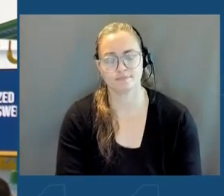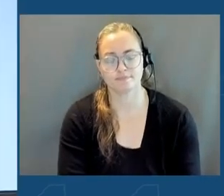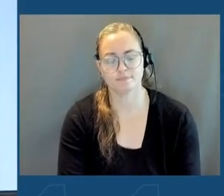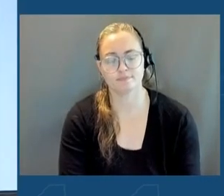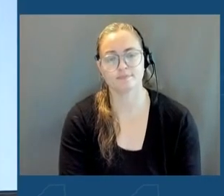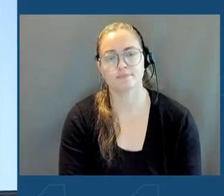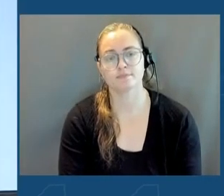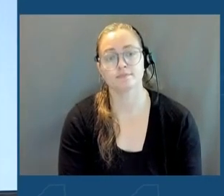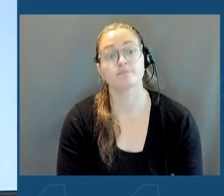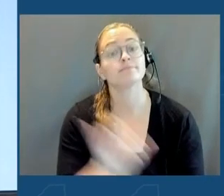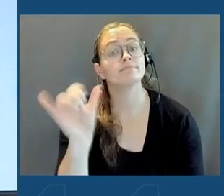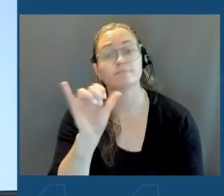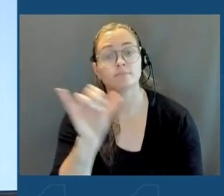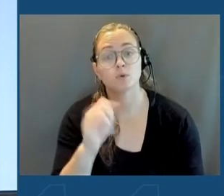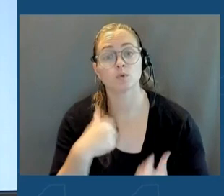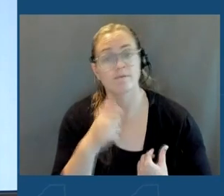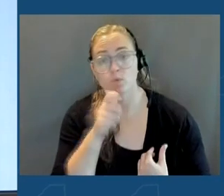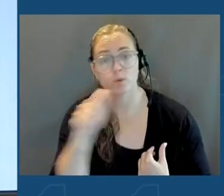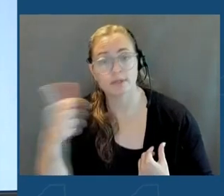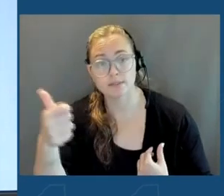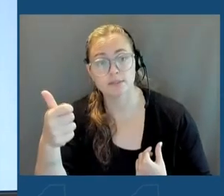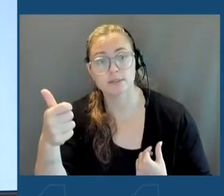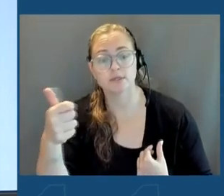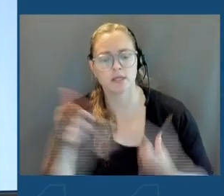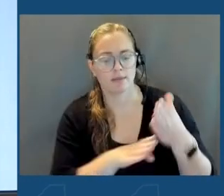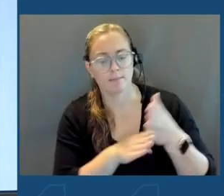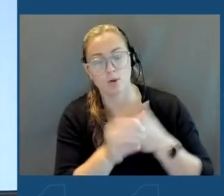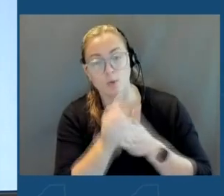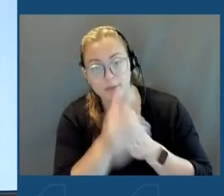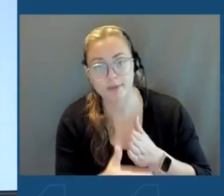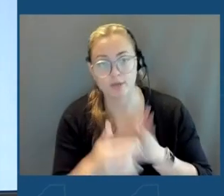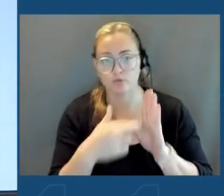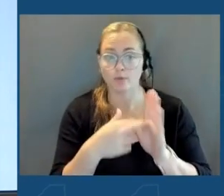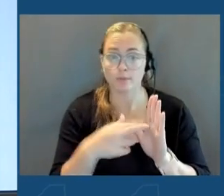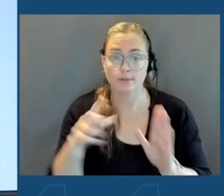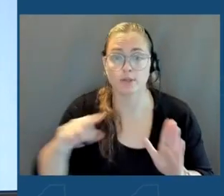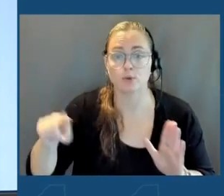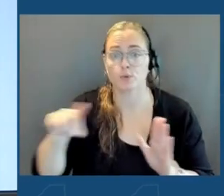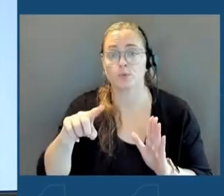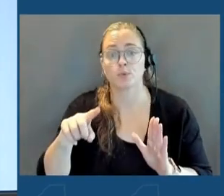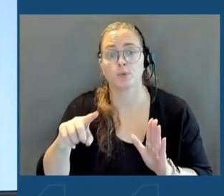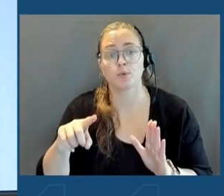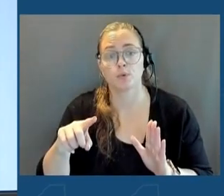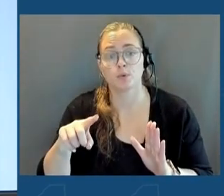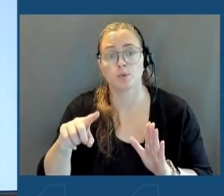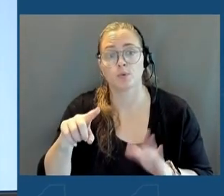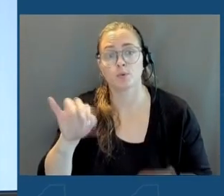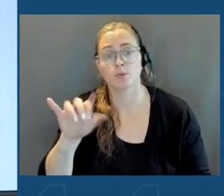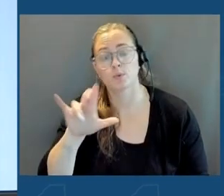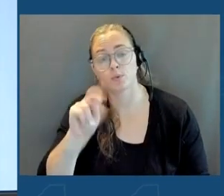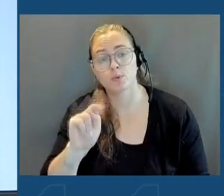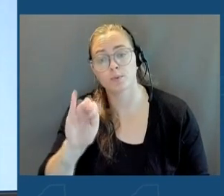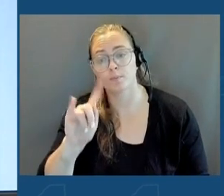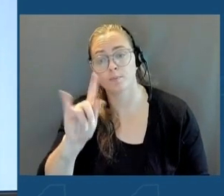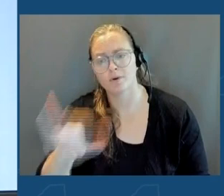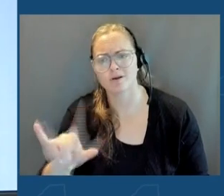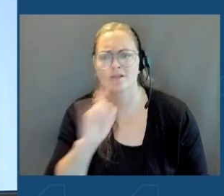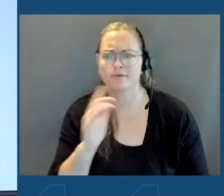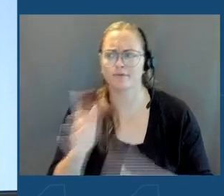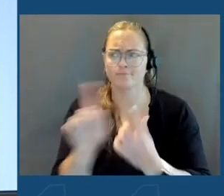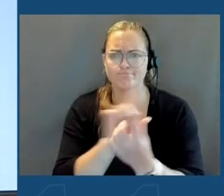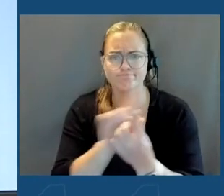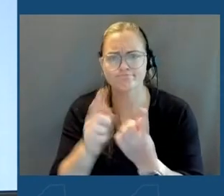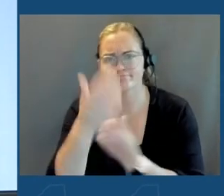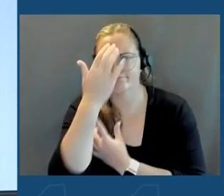You also have the Assembly Minority Leader representing you and William Barkley. We've gotten to know each other. I remember coming here when I was a